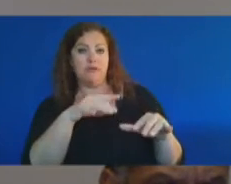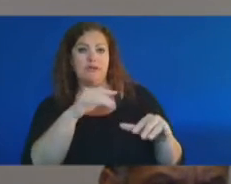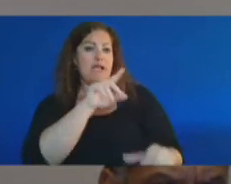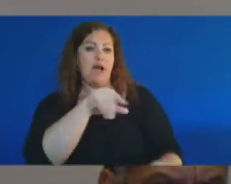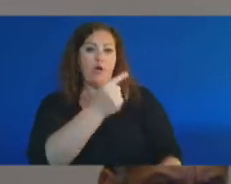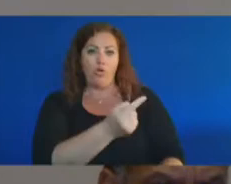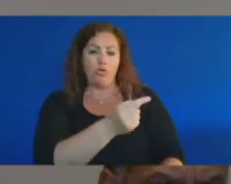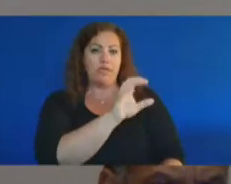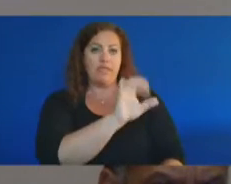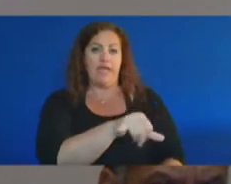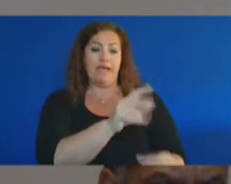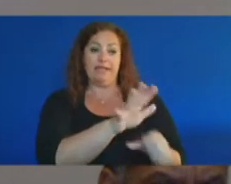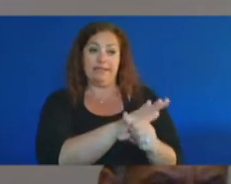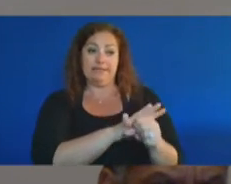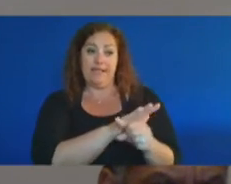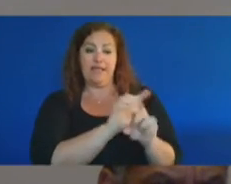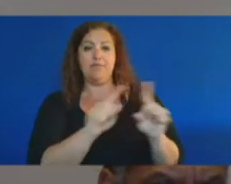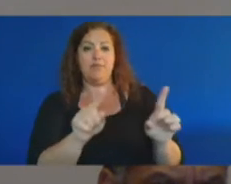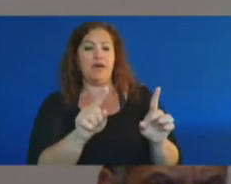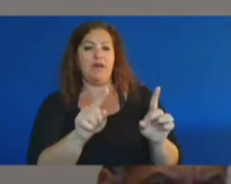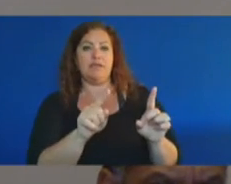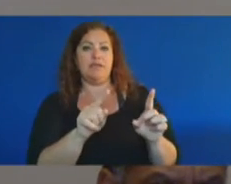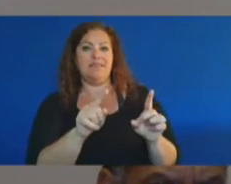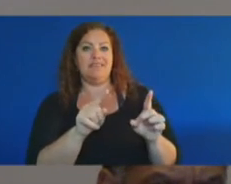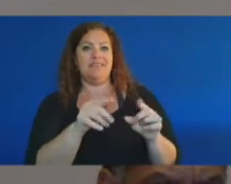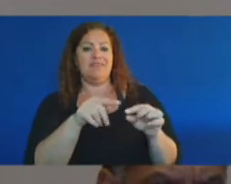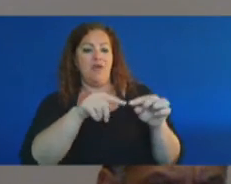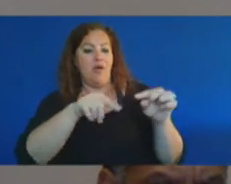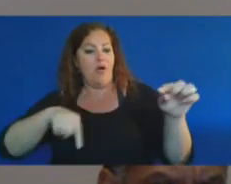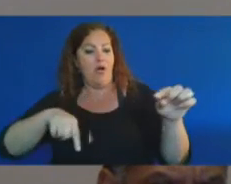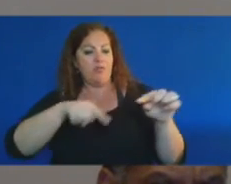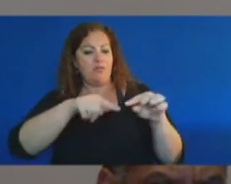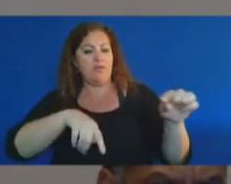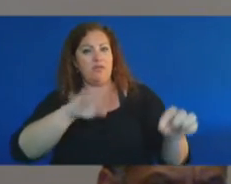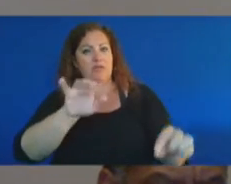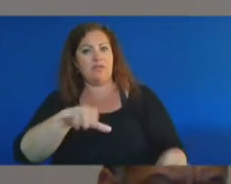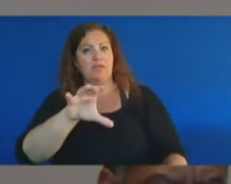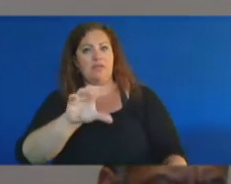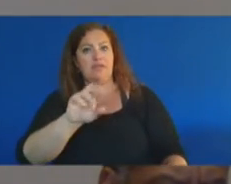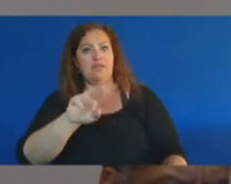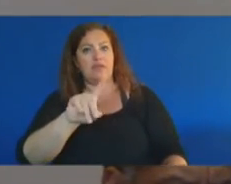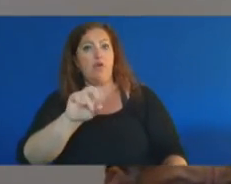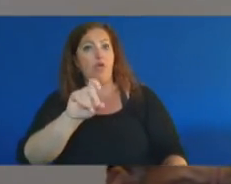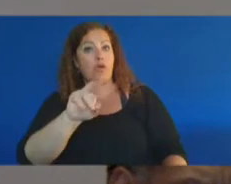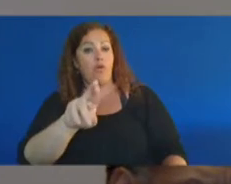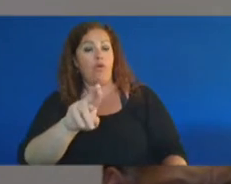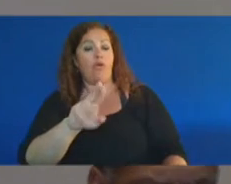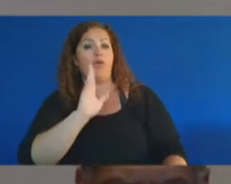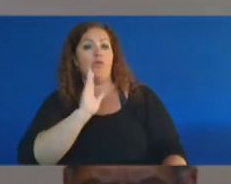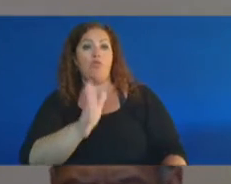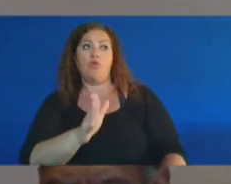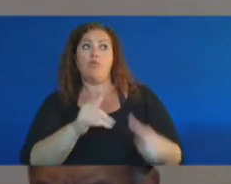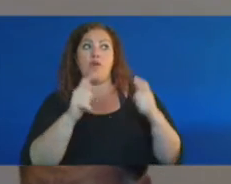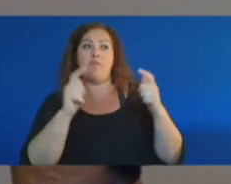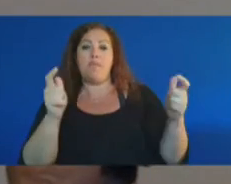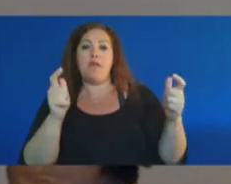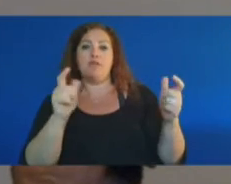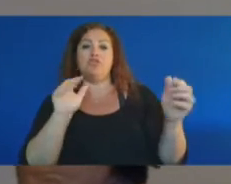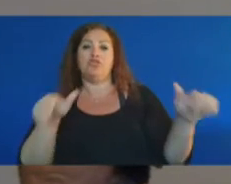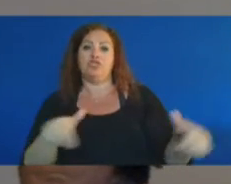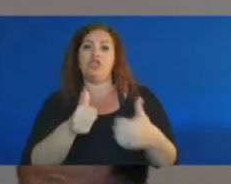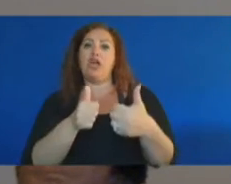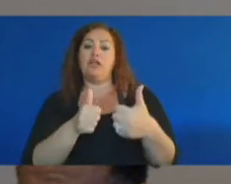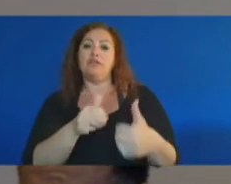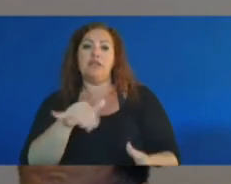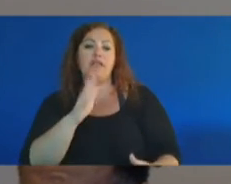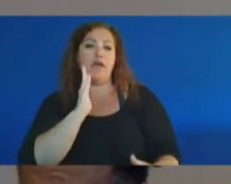um site but just along this Corridor will will be a major a major challenge that we'll have